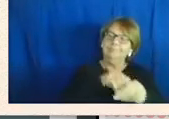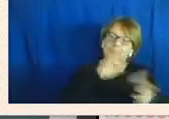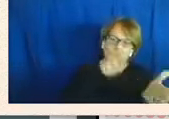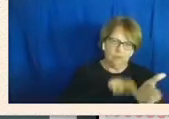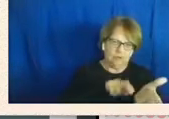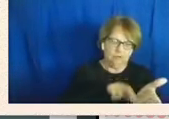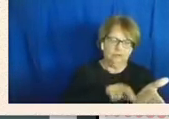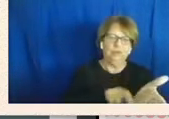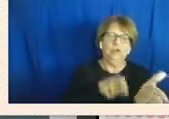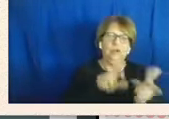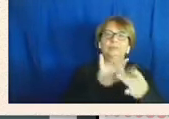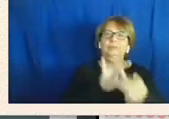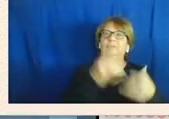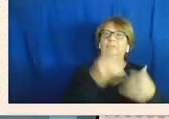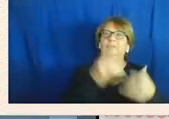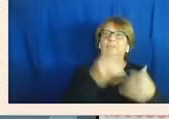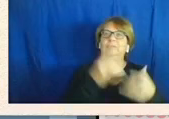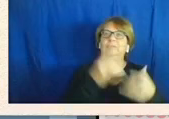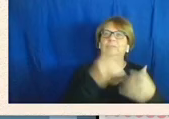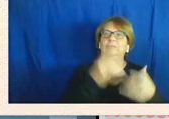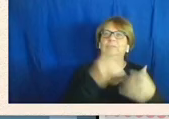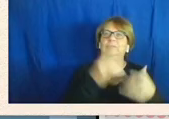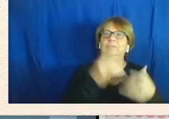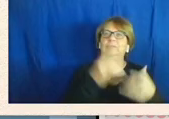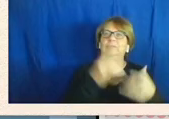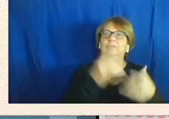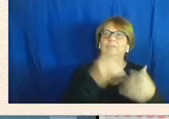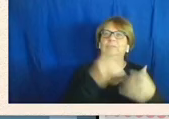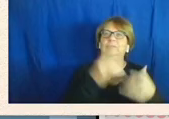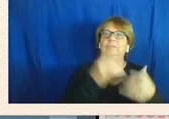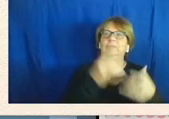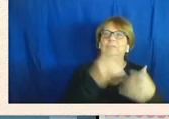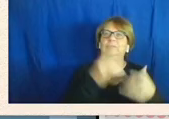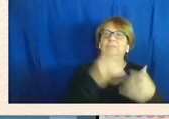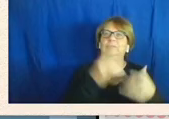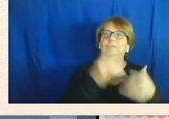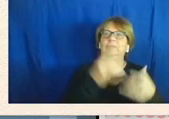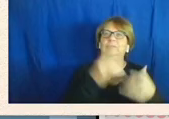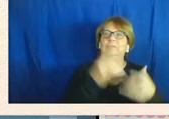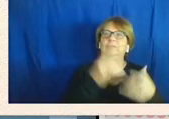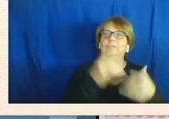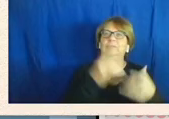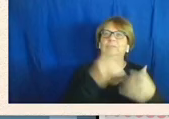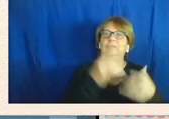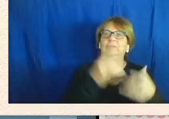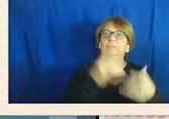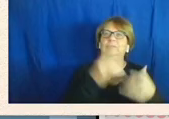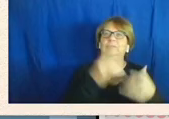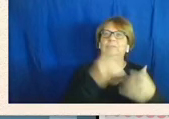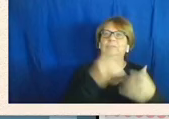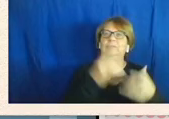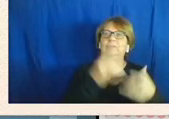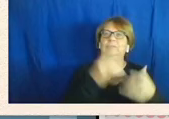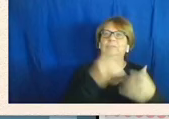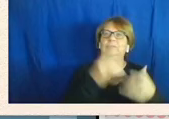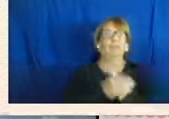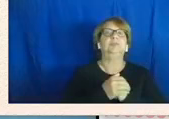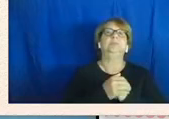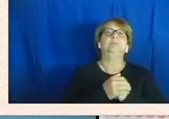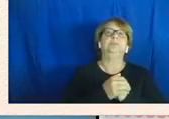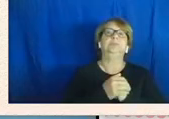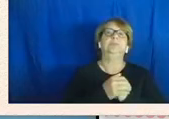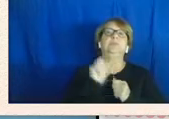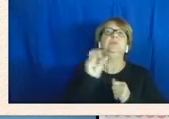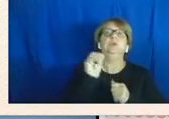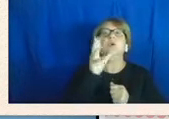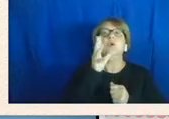treatments. And one of the studies that we have available is actually right now for parents. So parents, as we know,